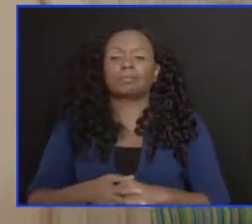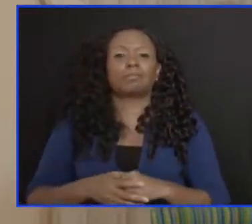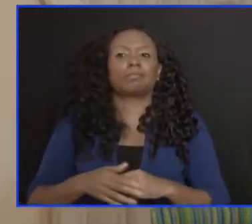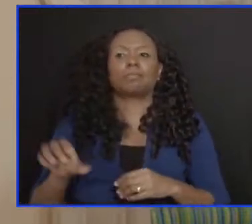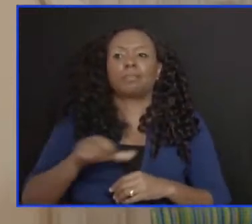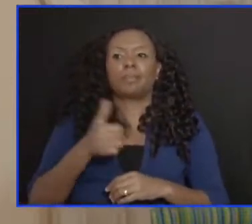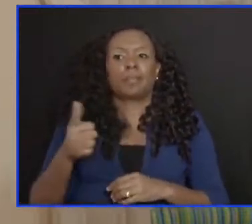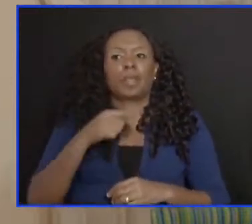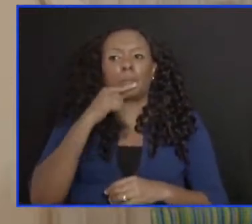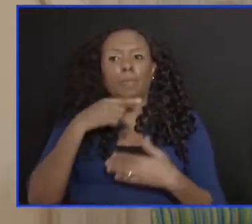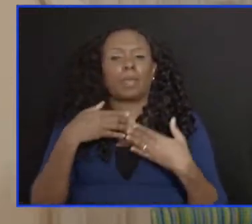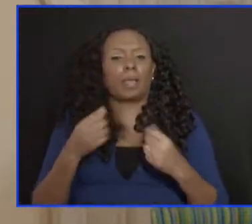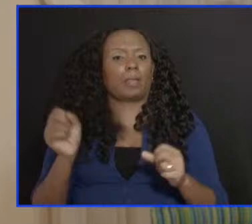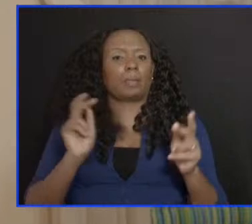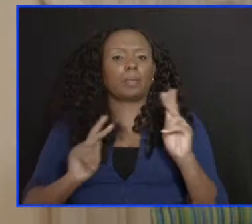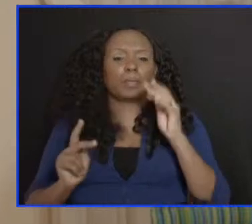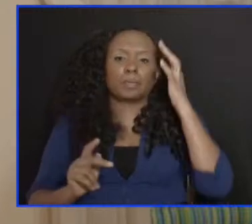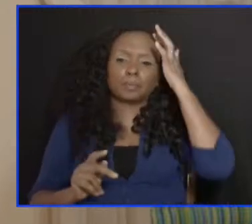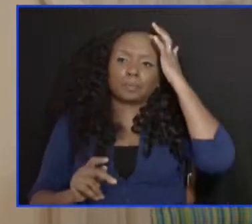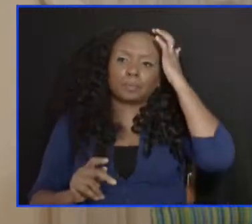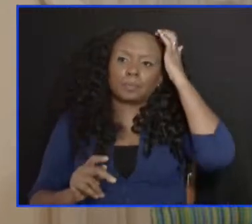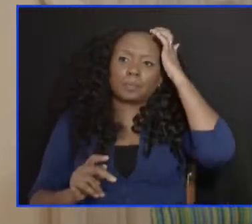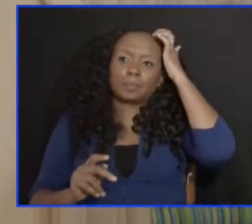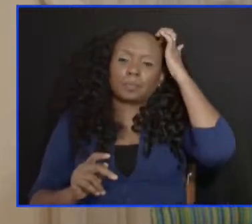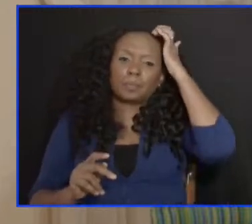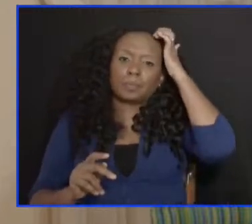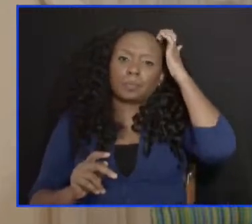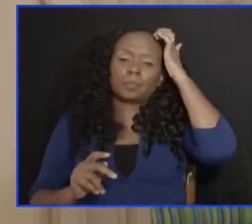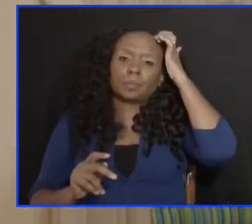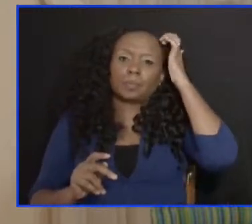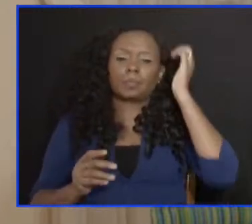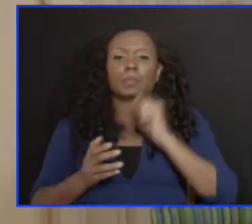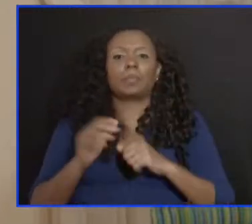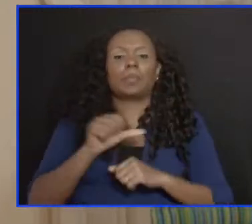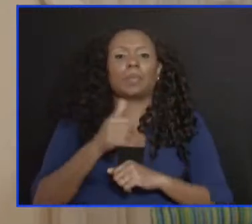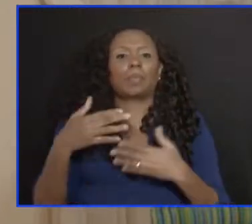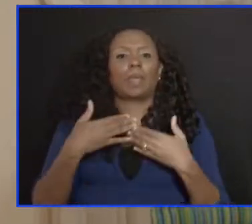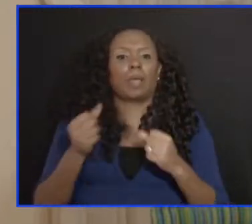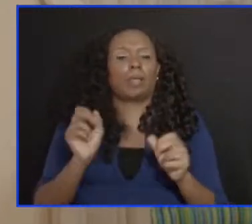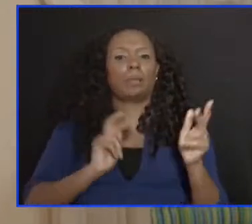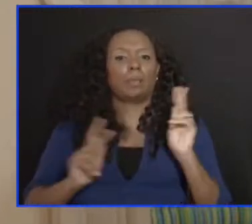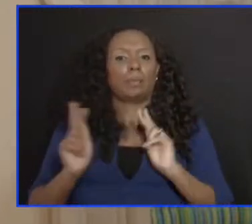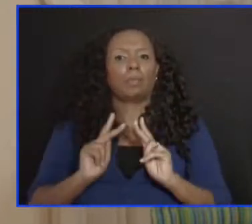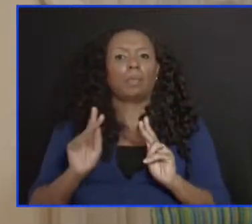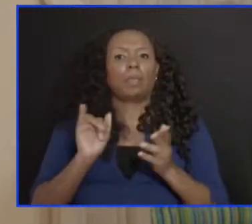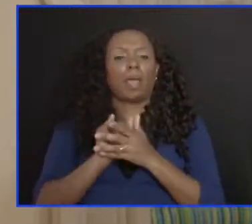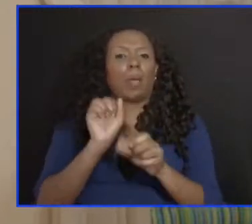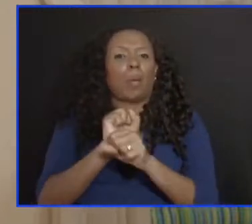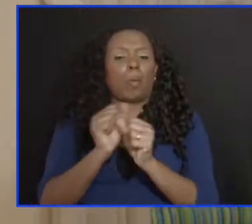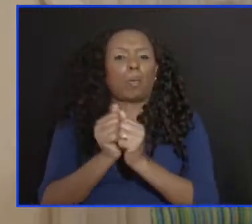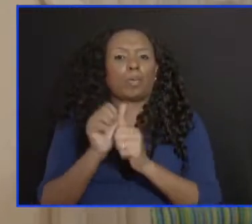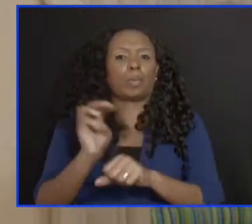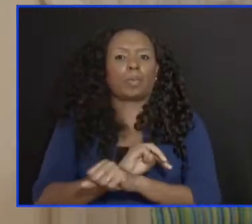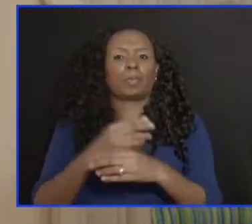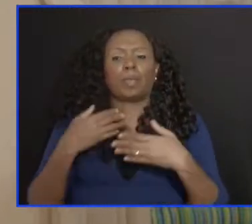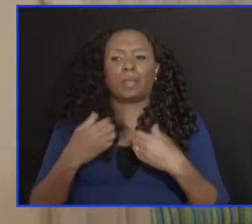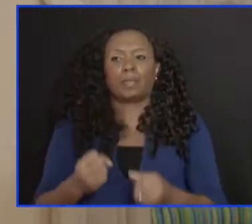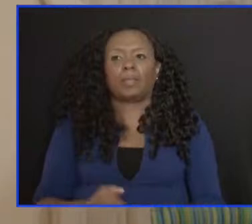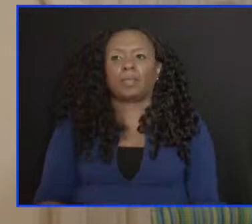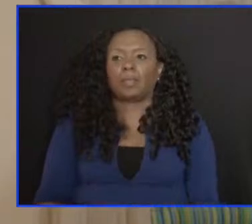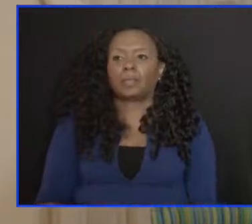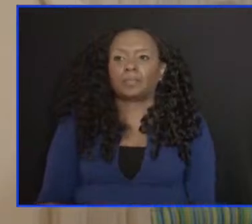health officials who are based centrally at the Ministry of Health to get guidance on this particular issue.